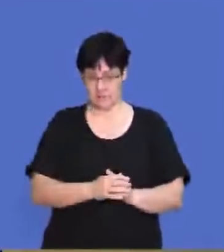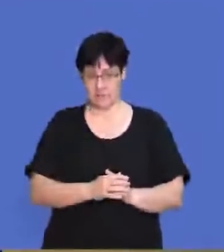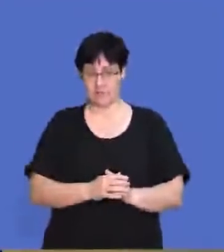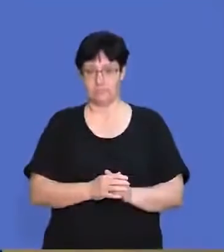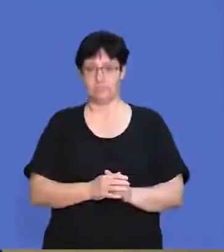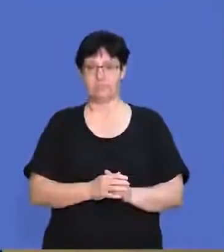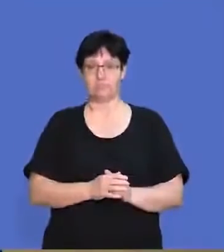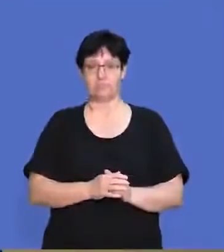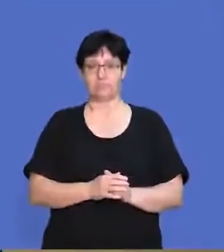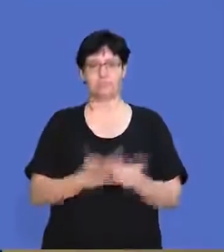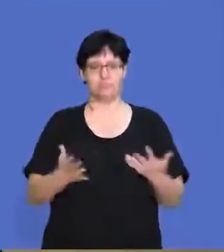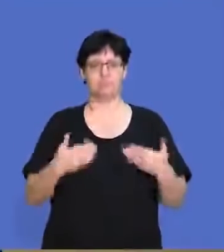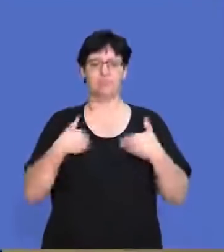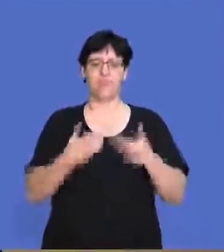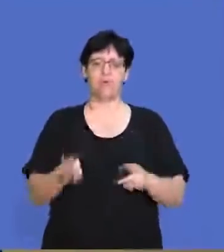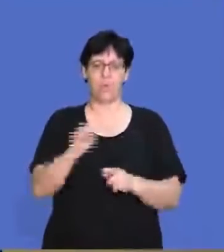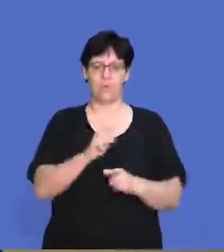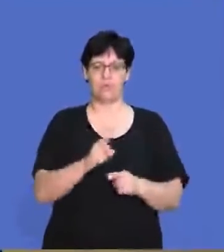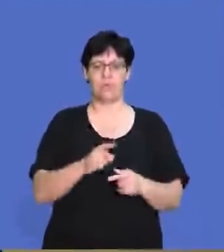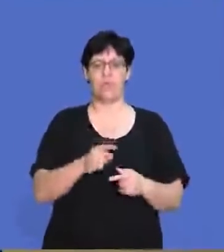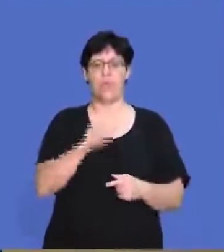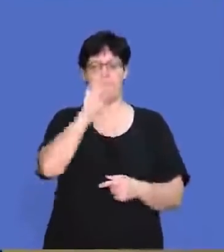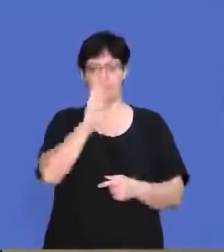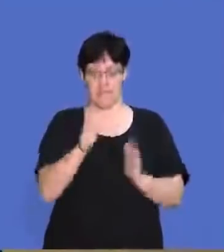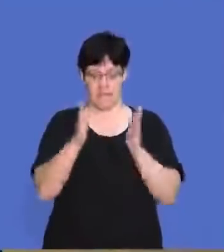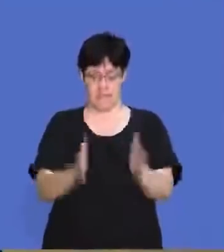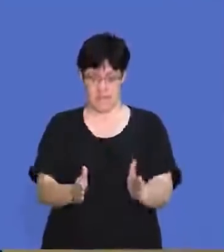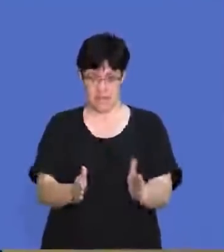we're going to start first with the section B question.